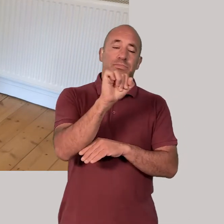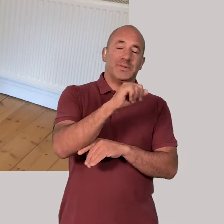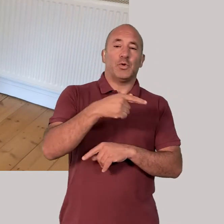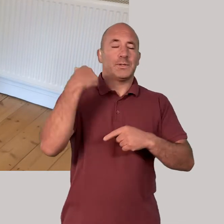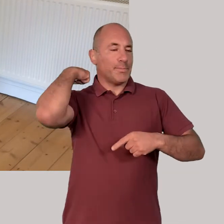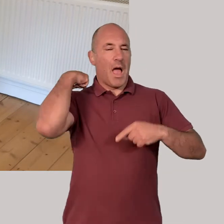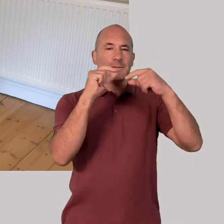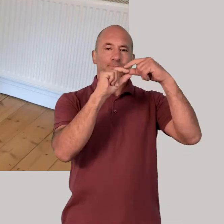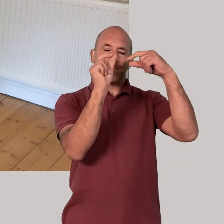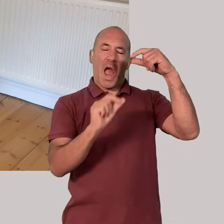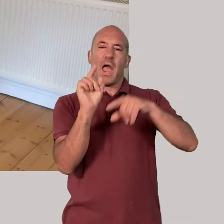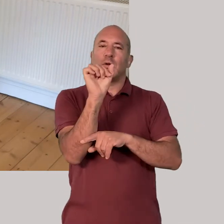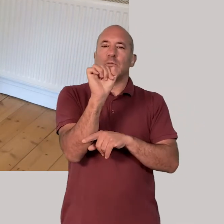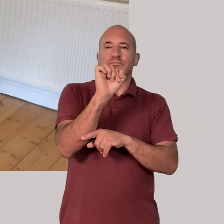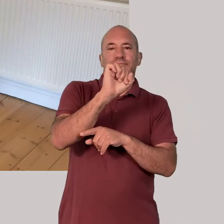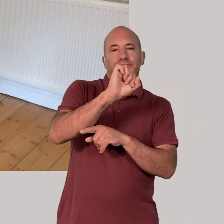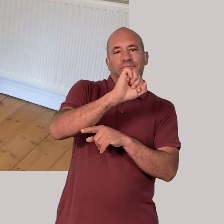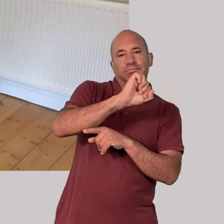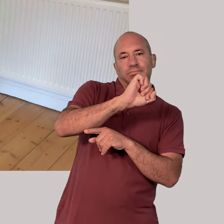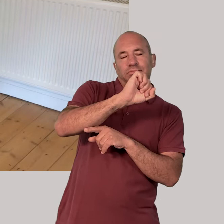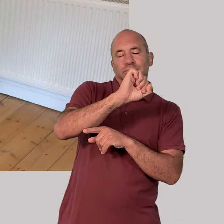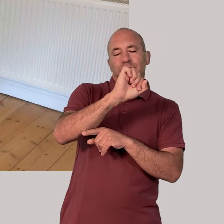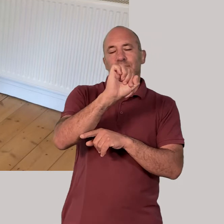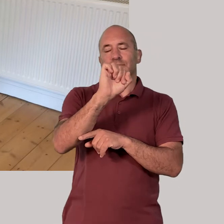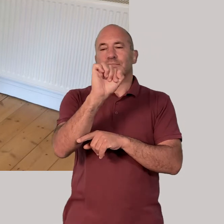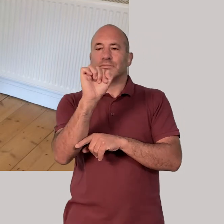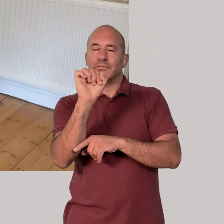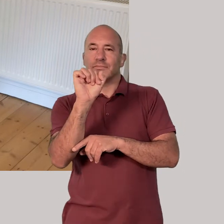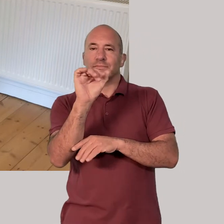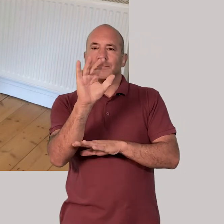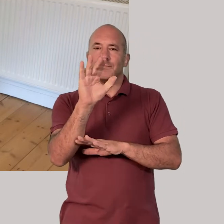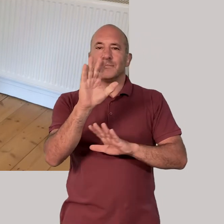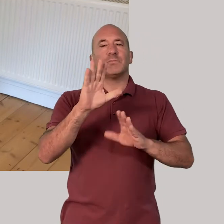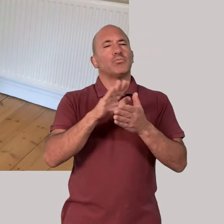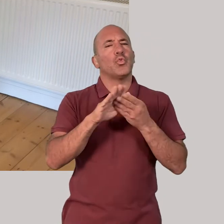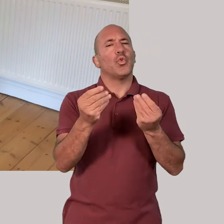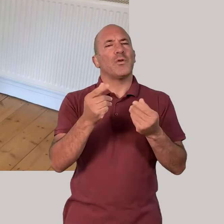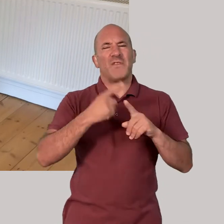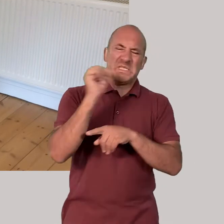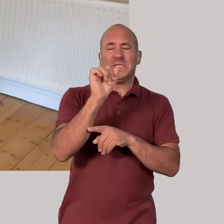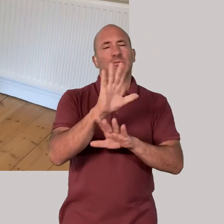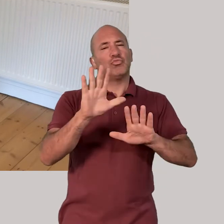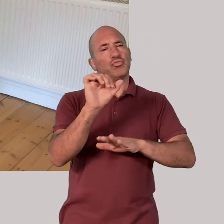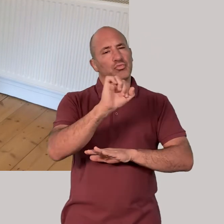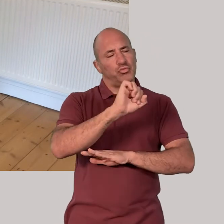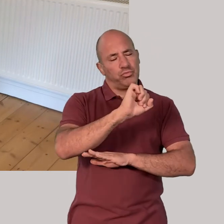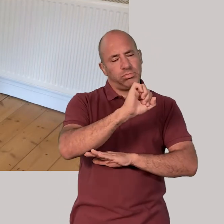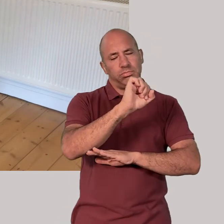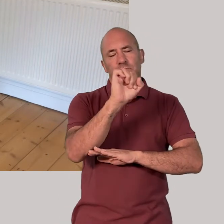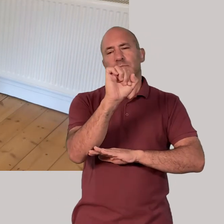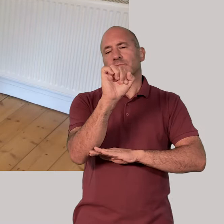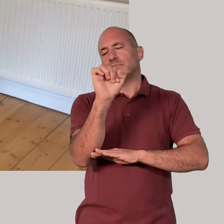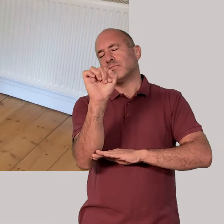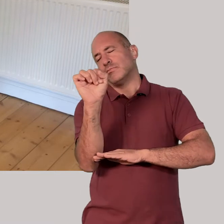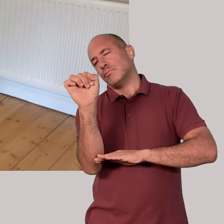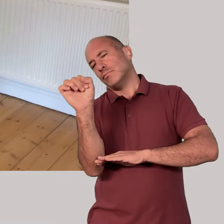the spine move to one side, coming back up smoothly,